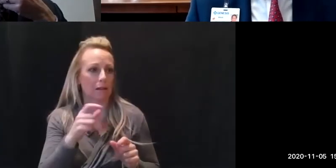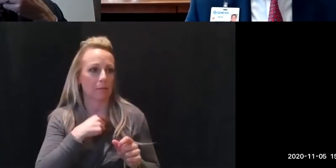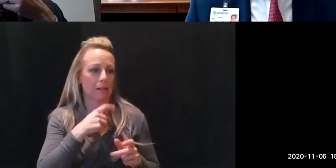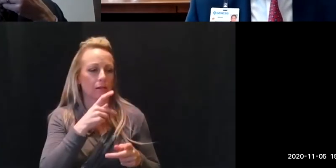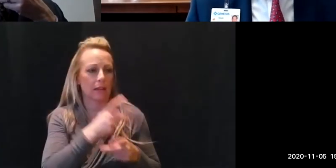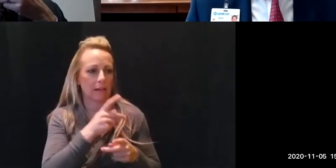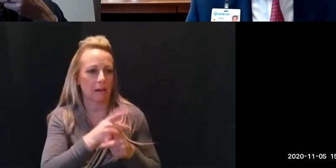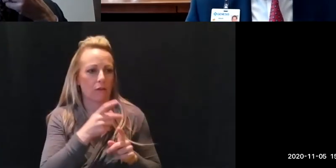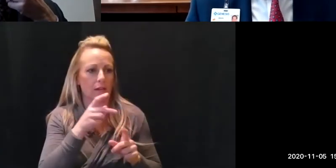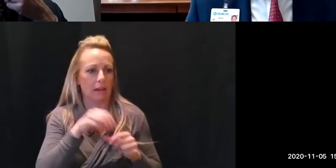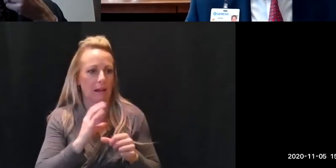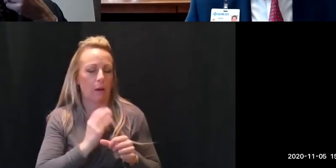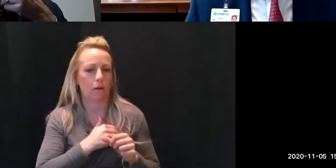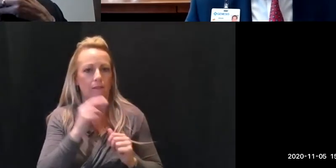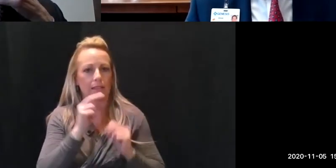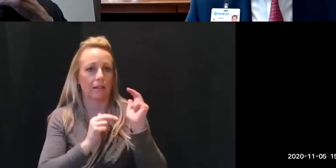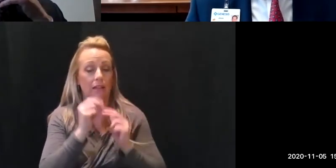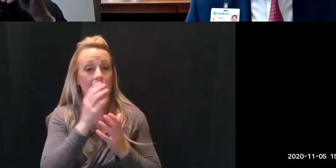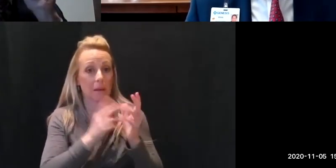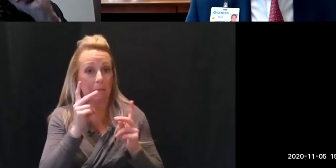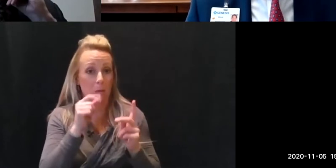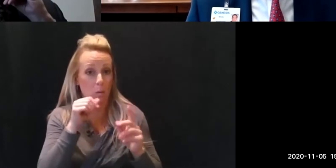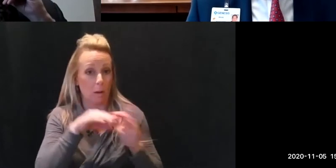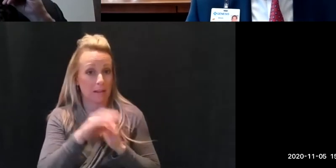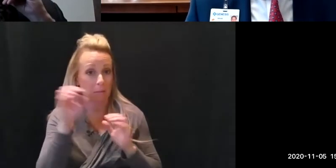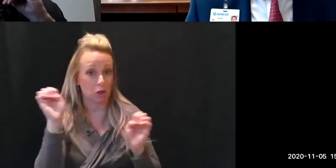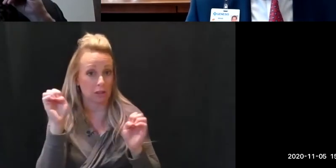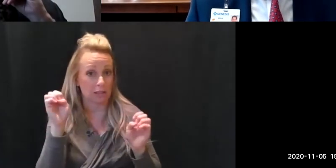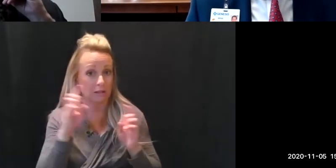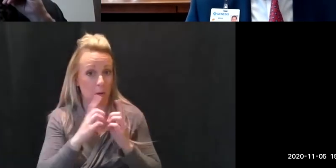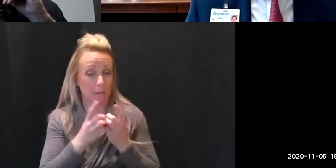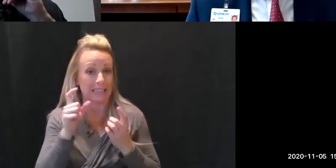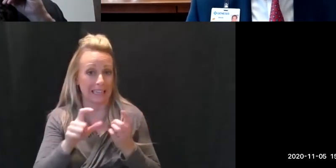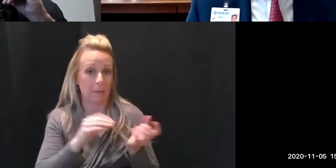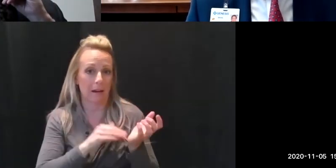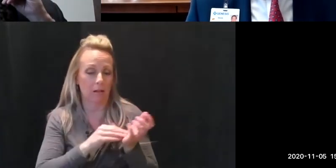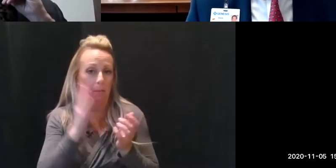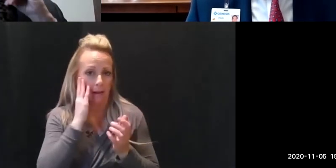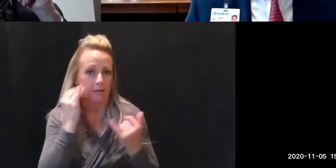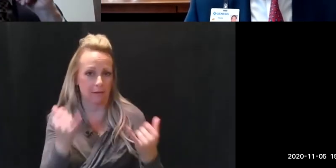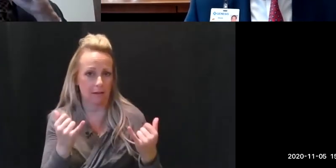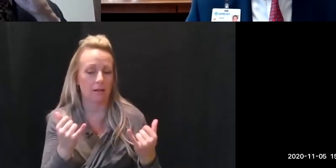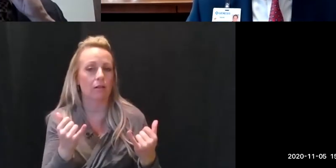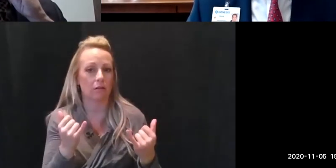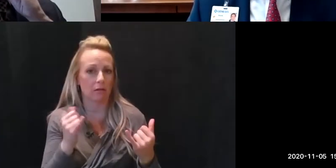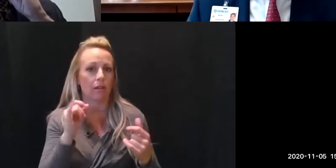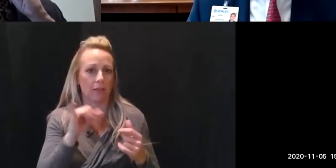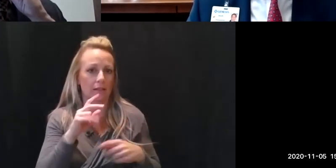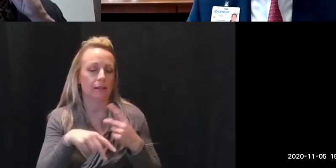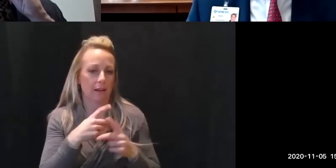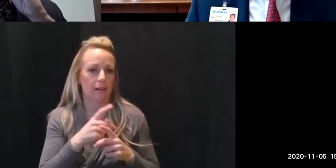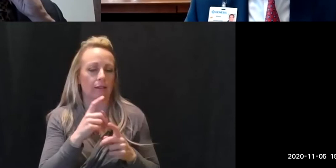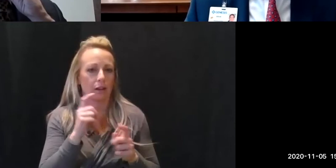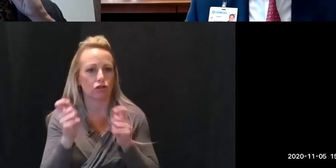facility. So some people that come into the emergency department need a medical bed, and there we make adjustments. And that's the surge we're seeing